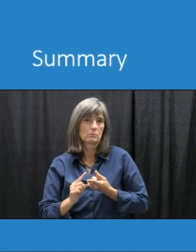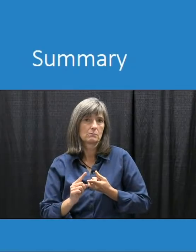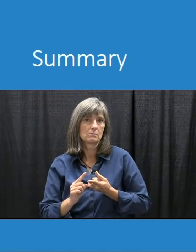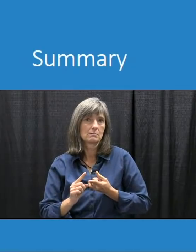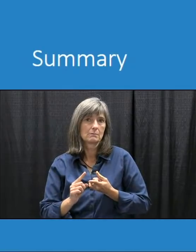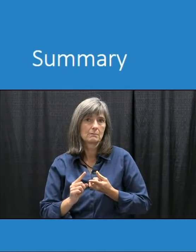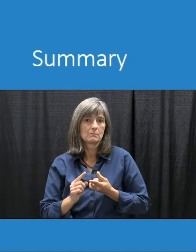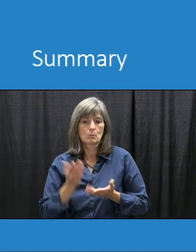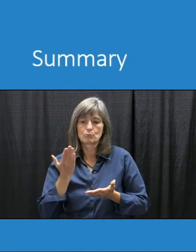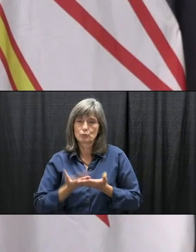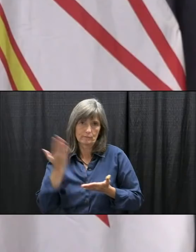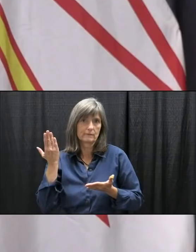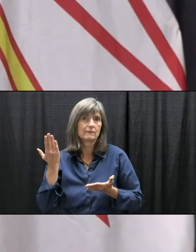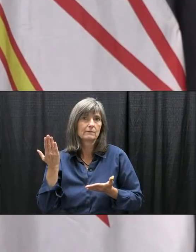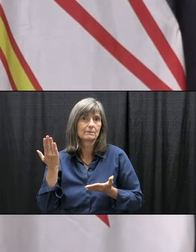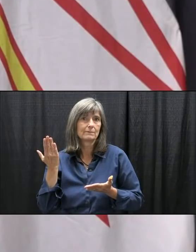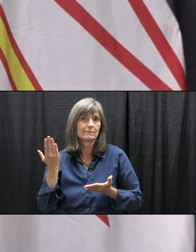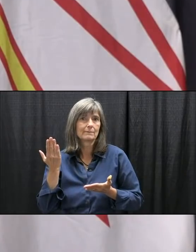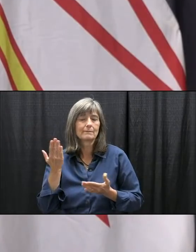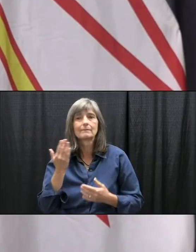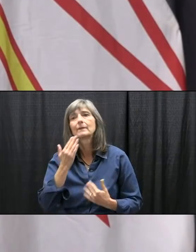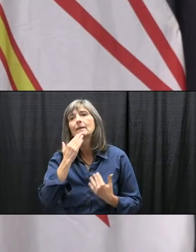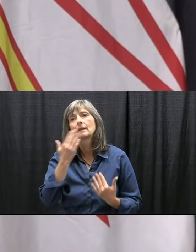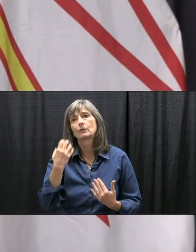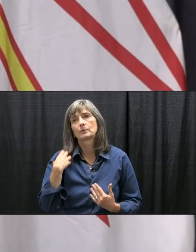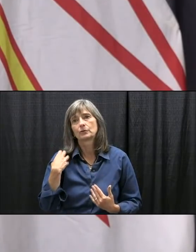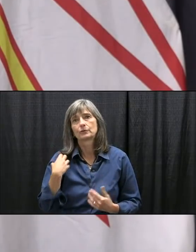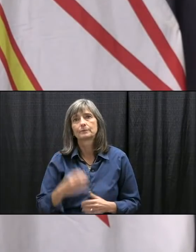related to the COVID-19. So thank you, Minister, for your time.